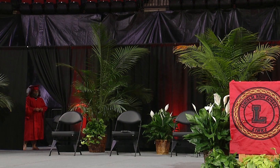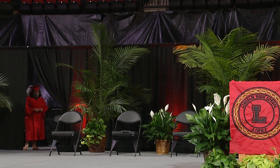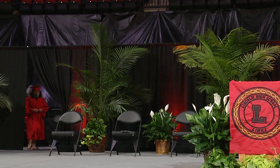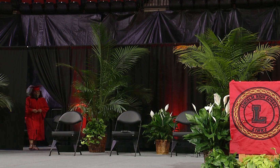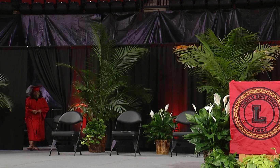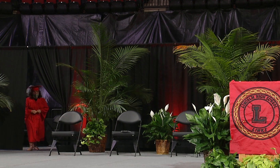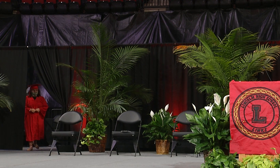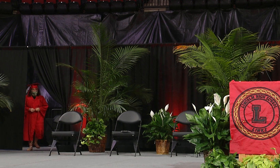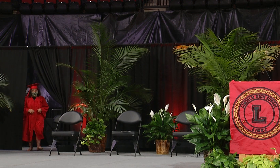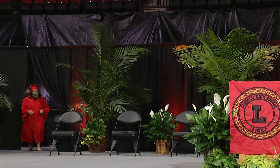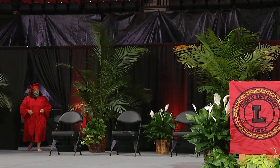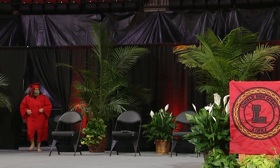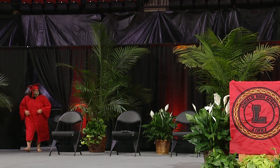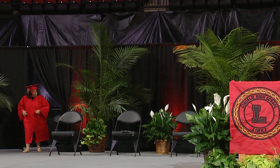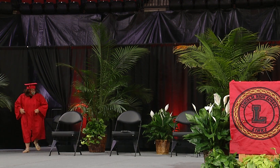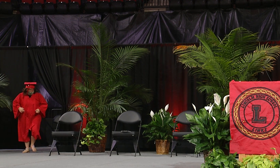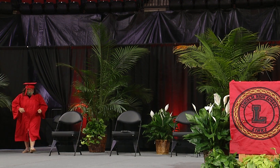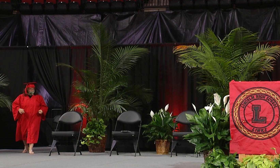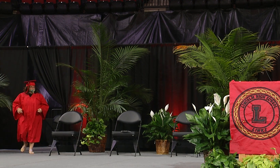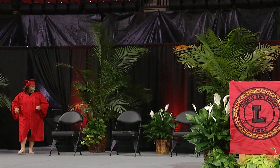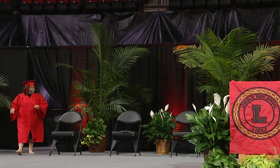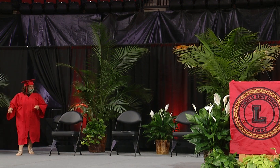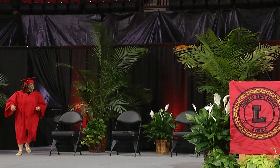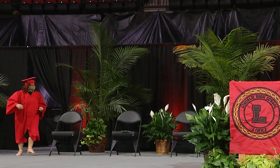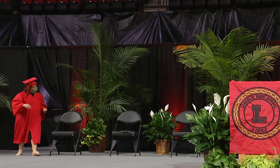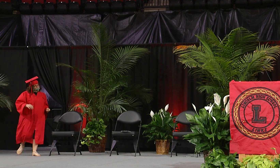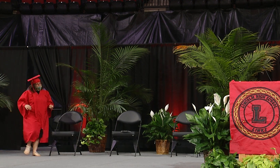Michaela Robinson.